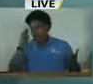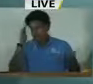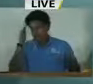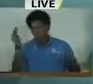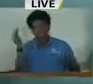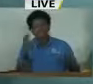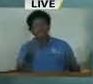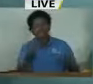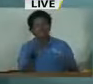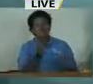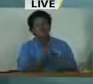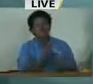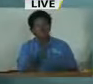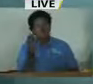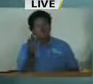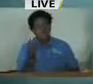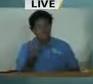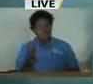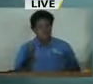you correctly said,